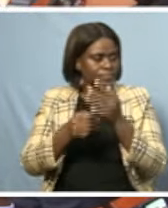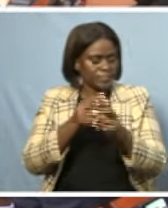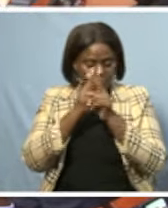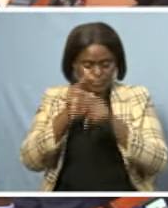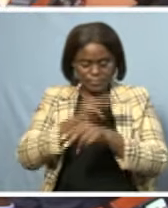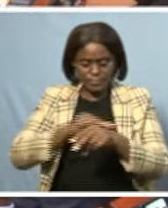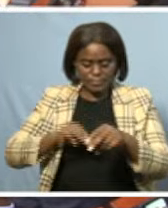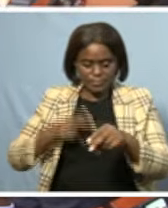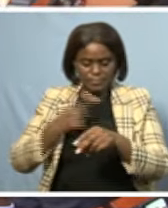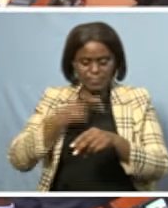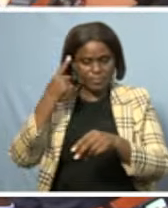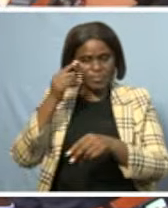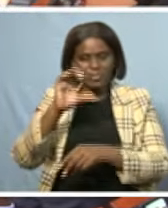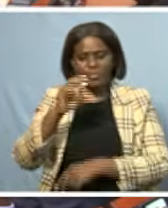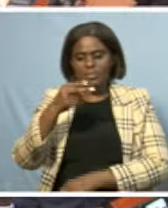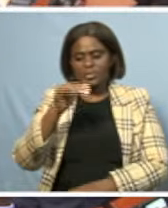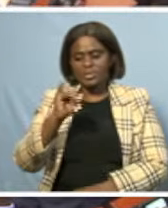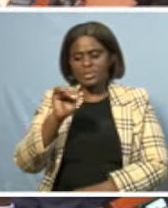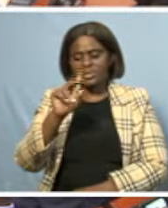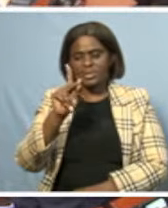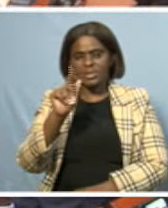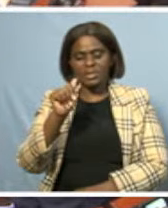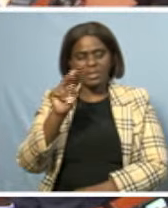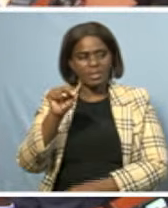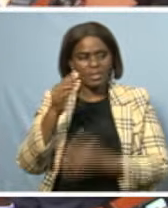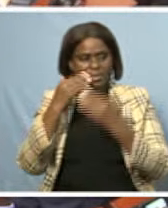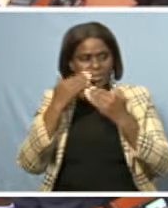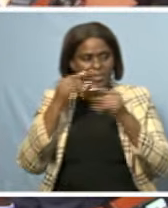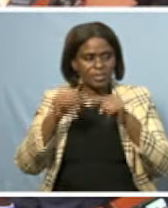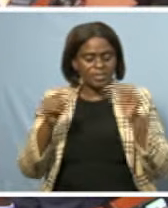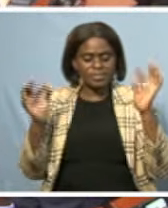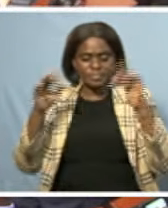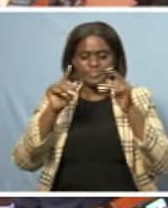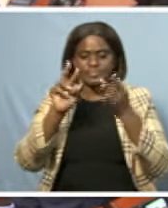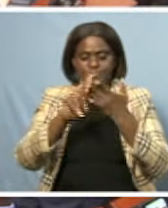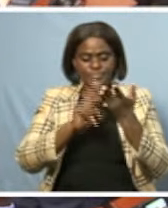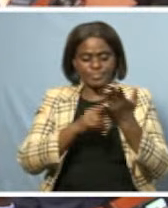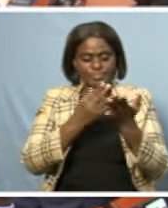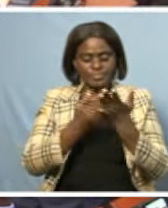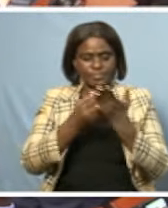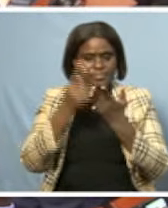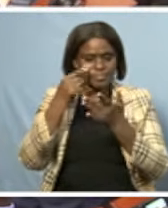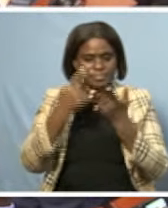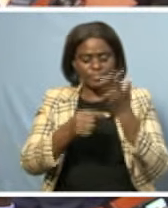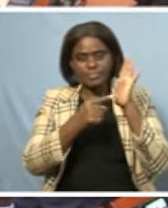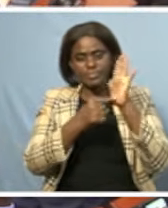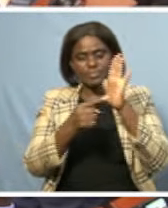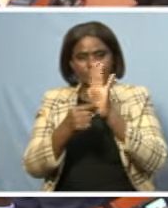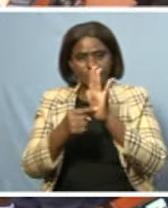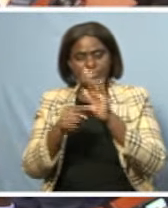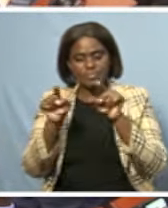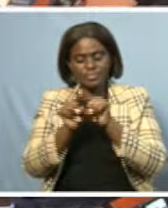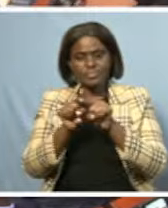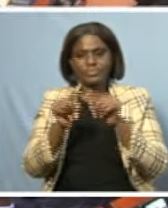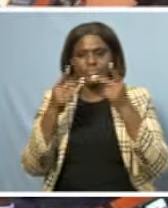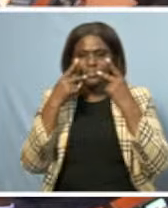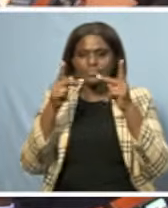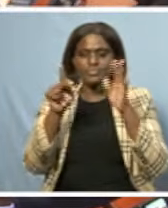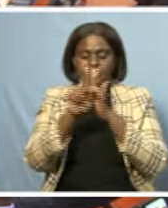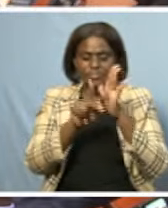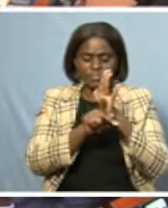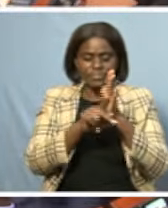Honorable Member for Chikankata that the thanks of this Assembly be recorded for the exposition of public